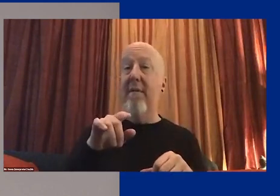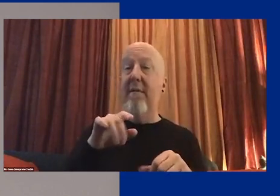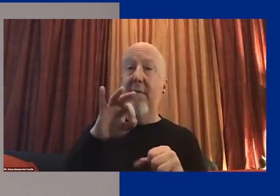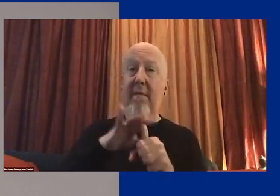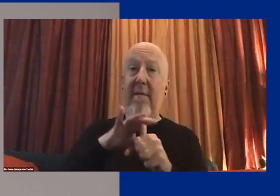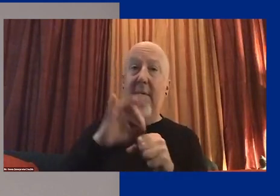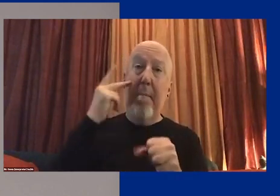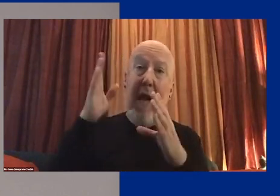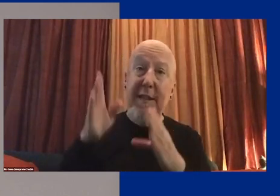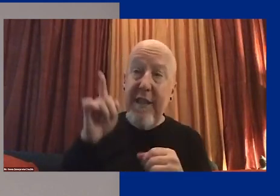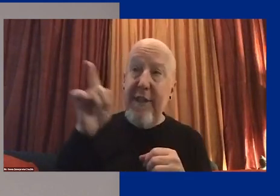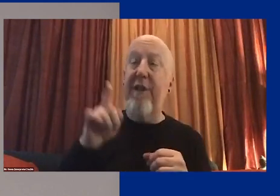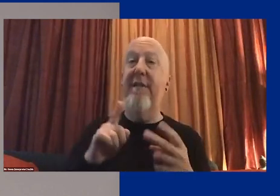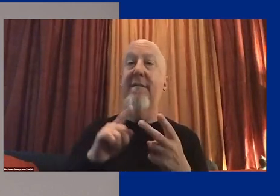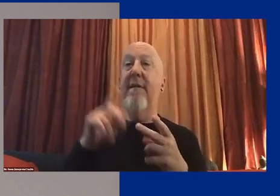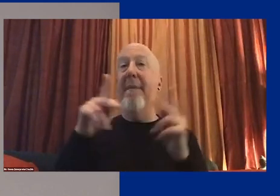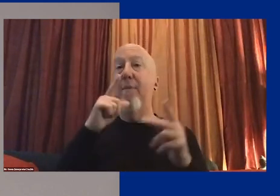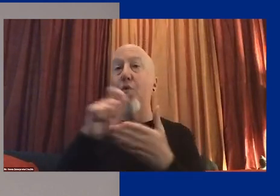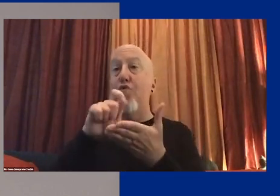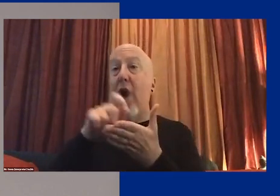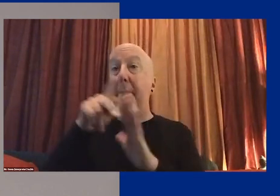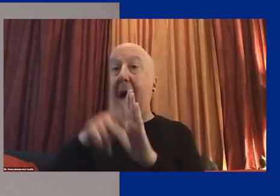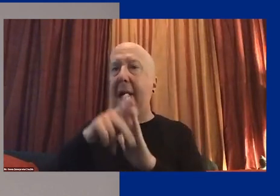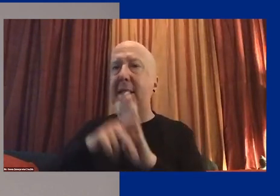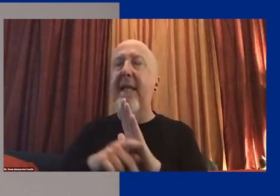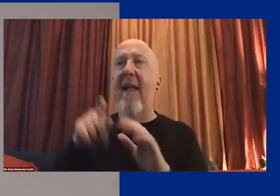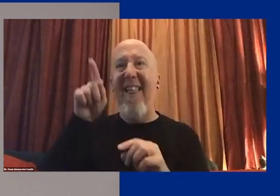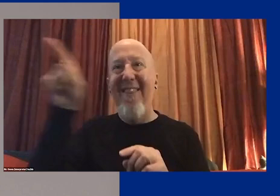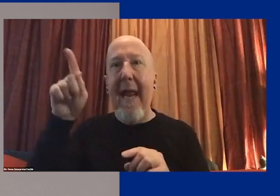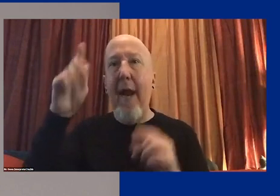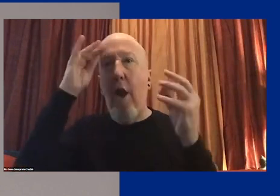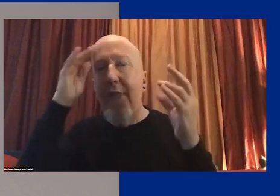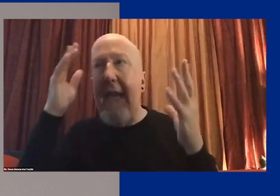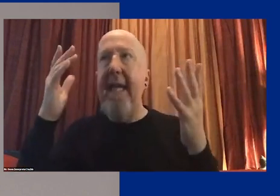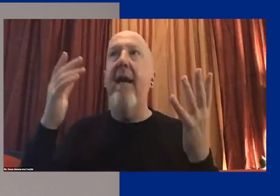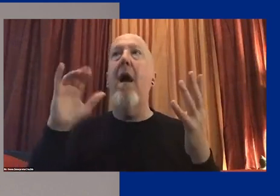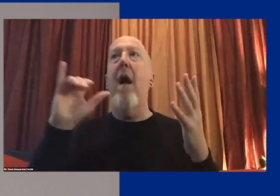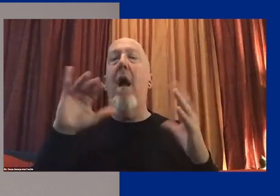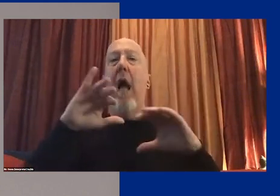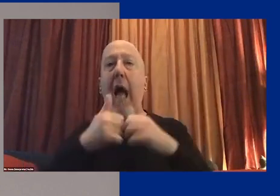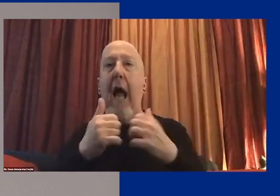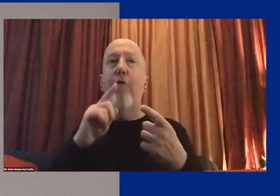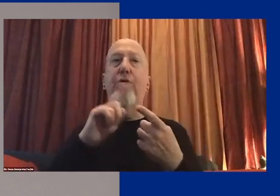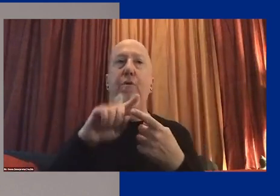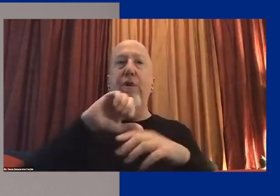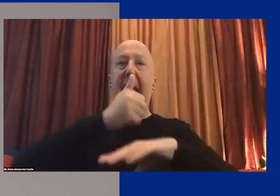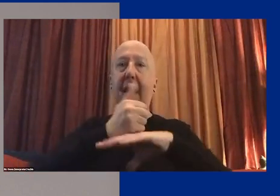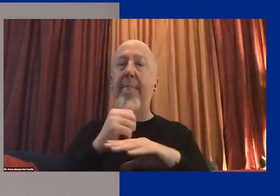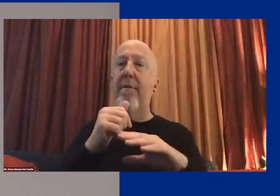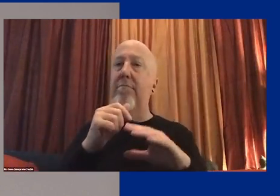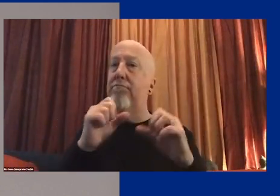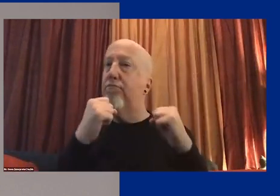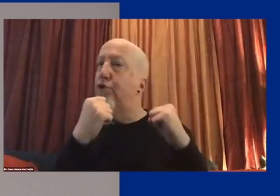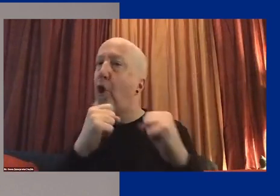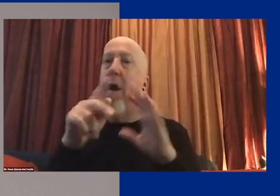policymakers are thinking about, how do we have robust non-discrimination laws and policies in place so that